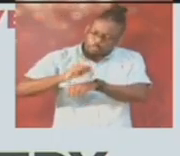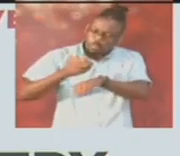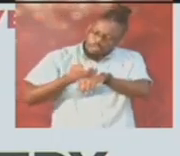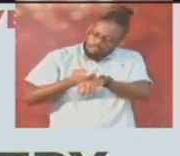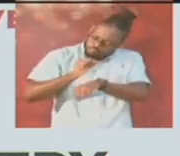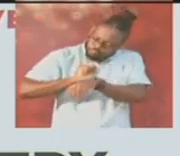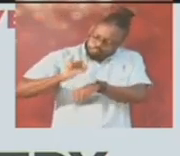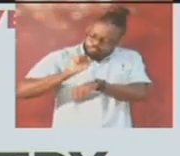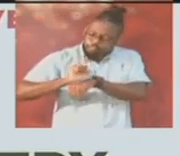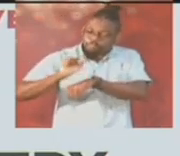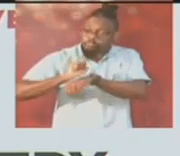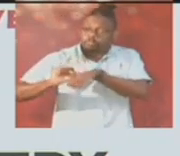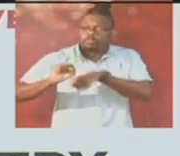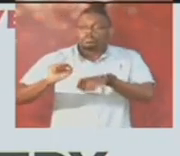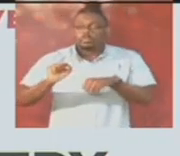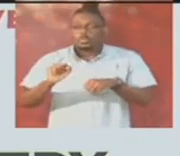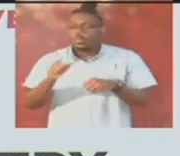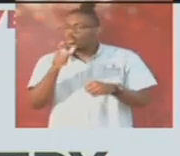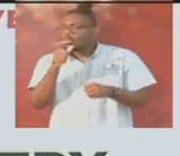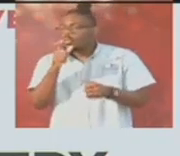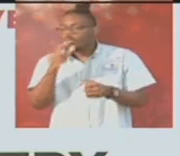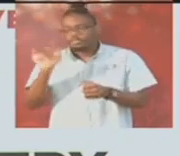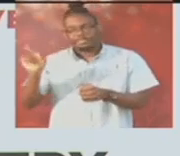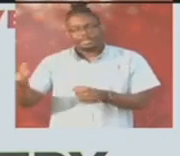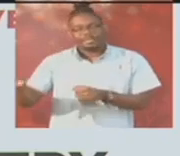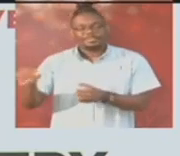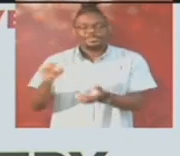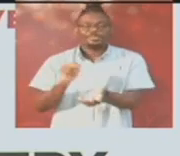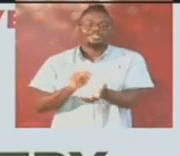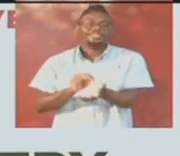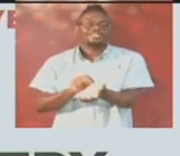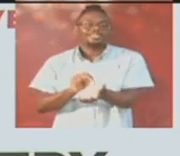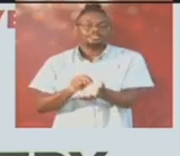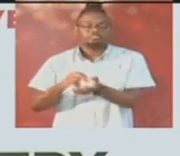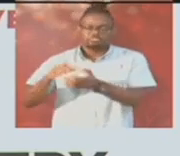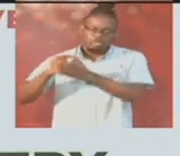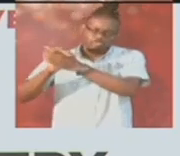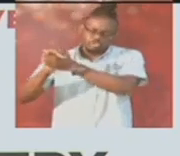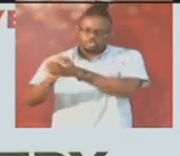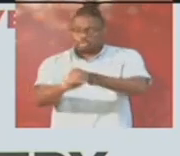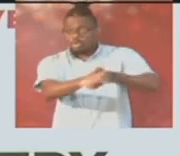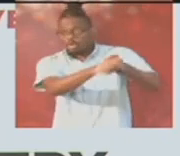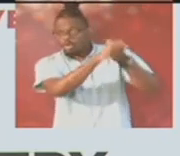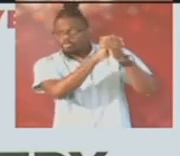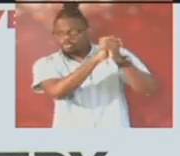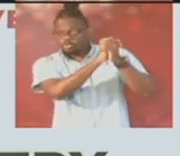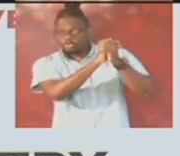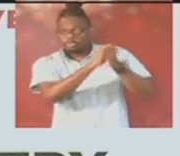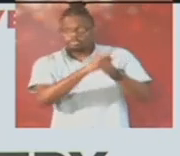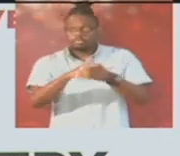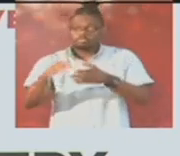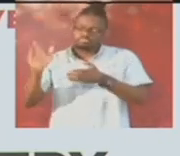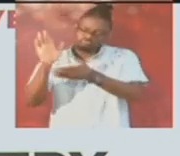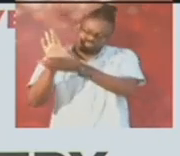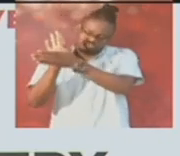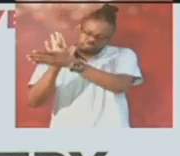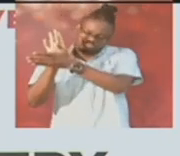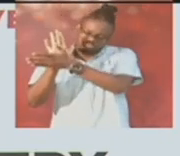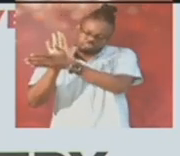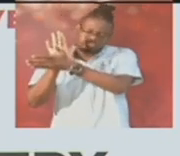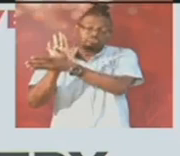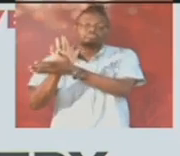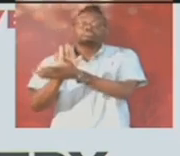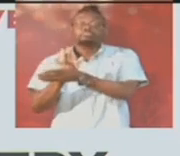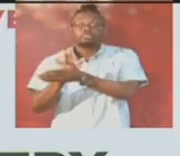service, that congratulatory messages have been posted online, have been coming to me and others about